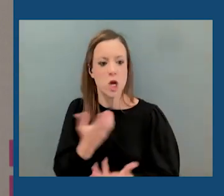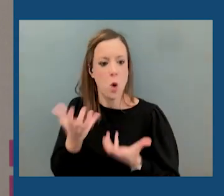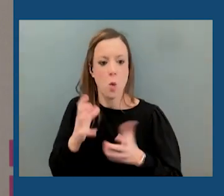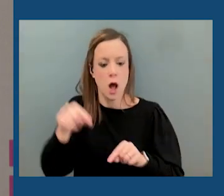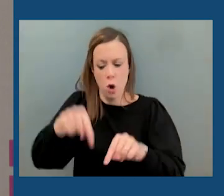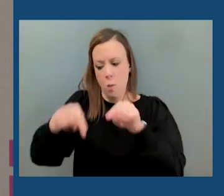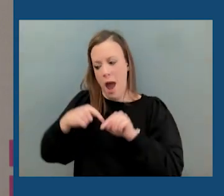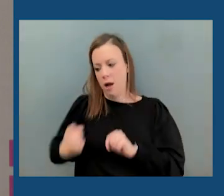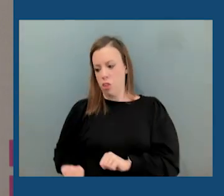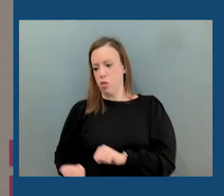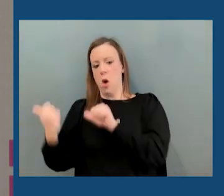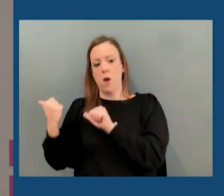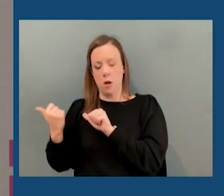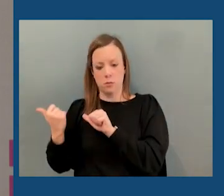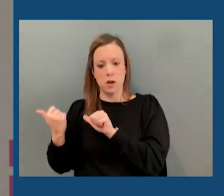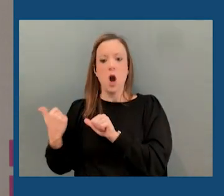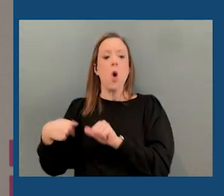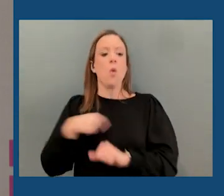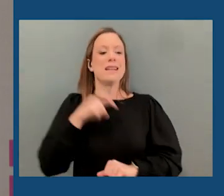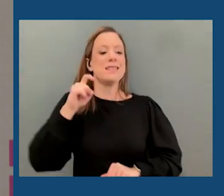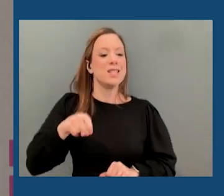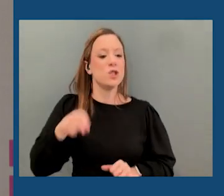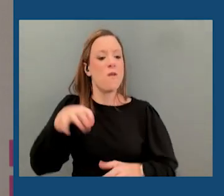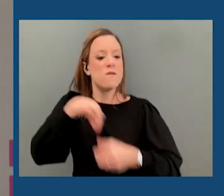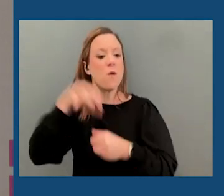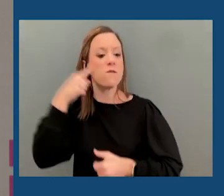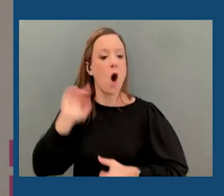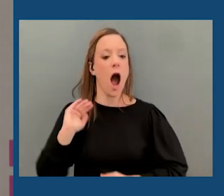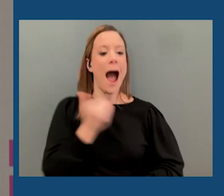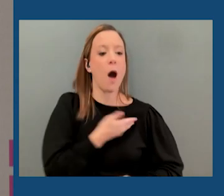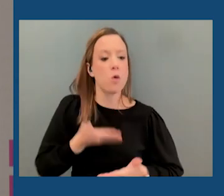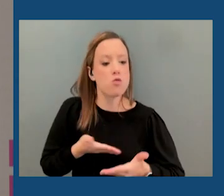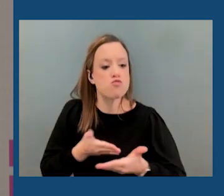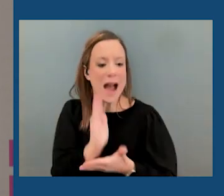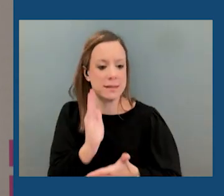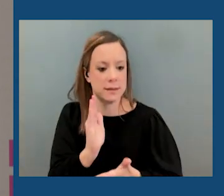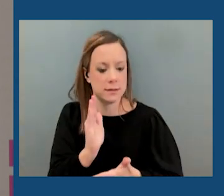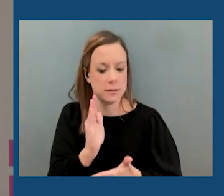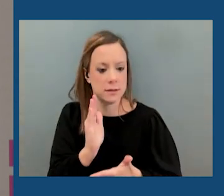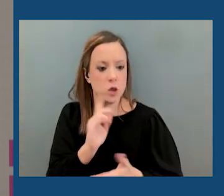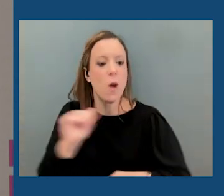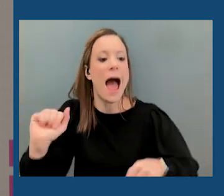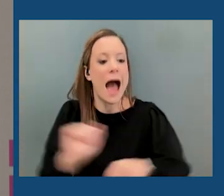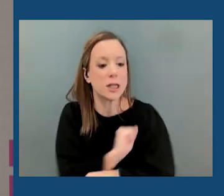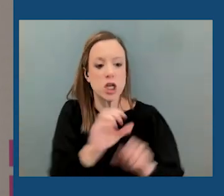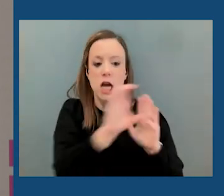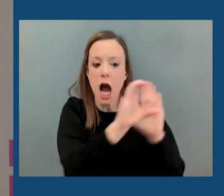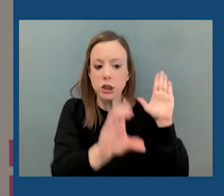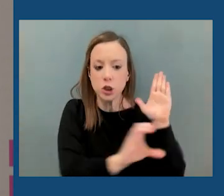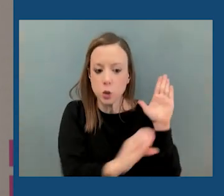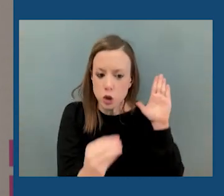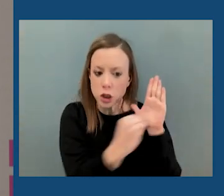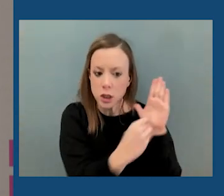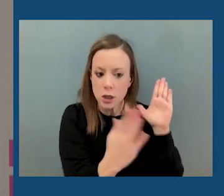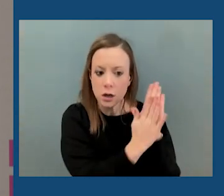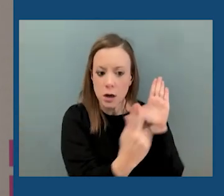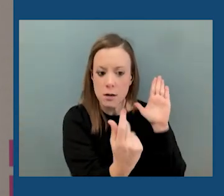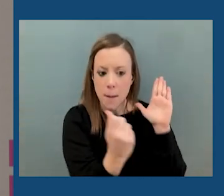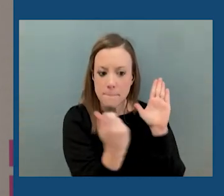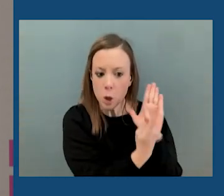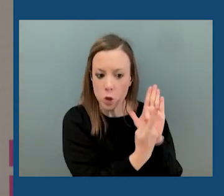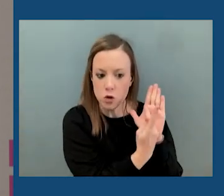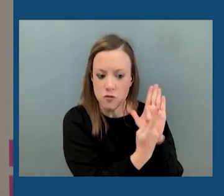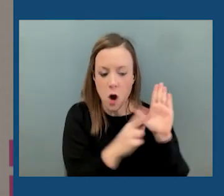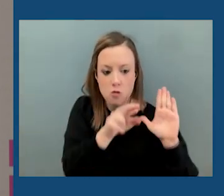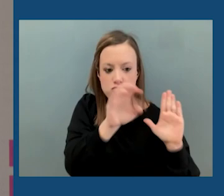ballot, vote for our right to actually constitutionalize Roe v. Wade in New York.